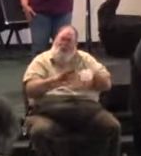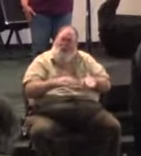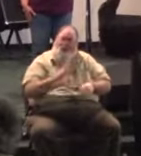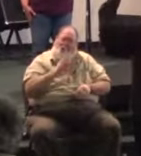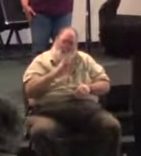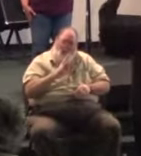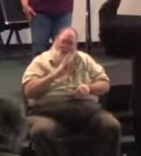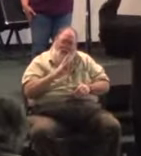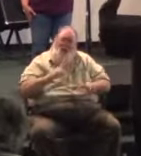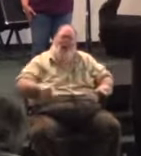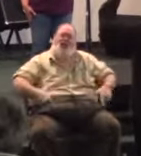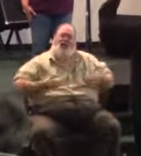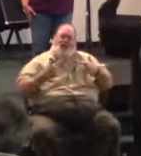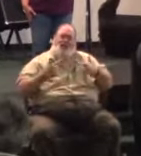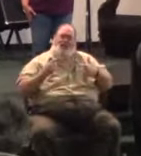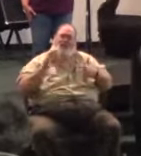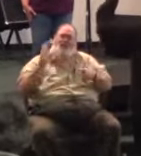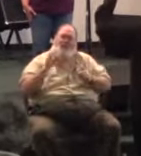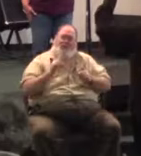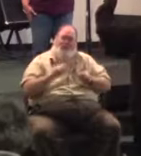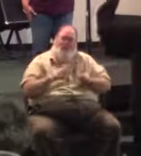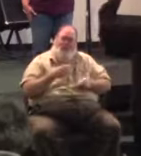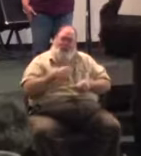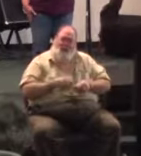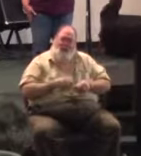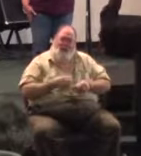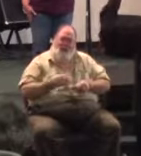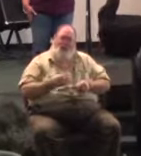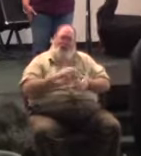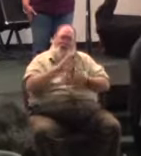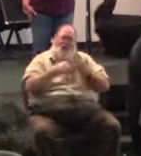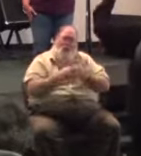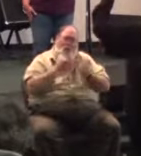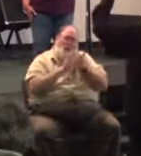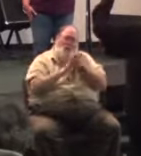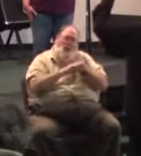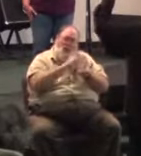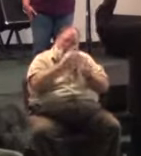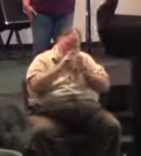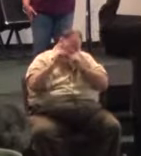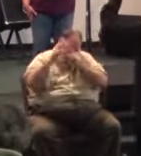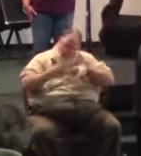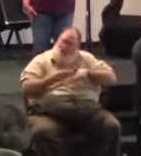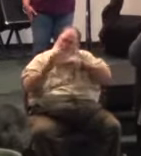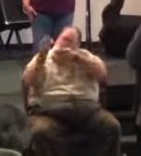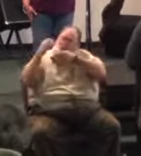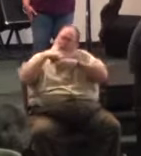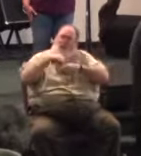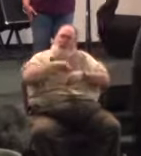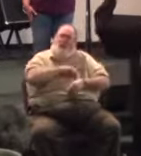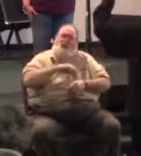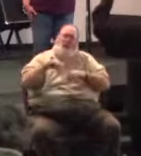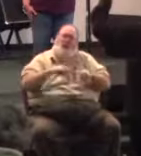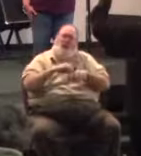it and live it. And we'll give you the praise, the glory, and the honor for all of it. We're going to do it in your Son,